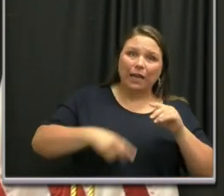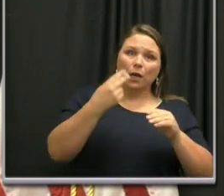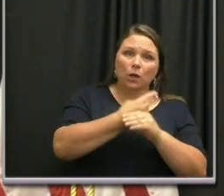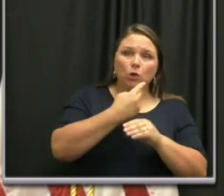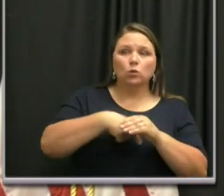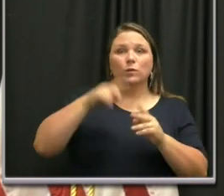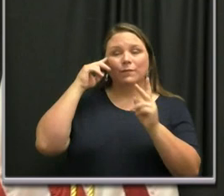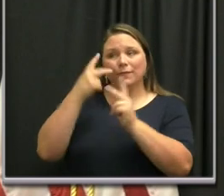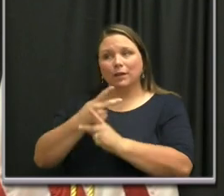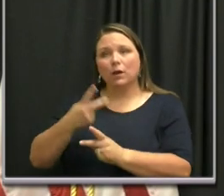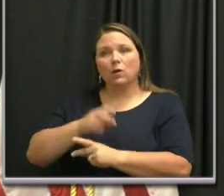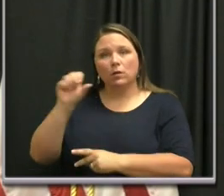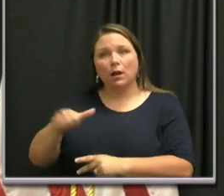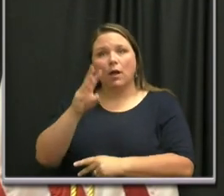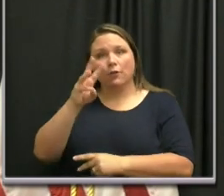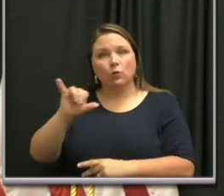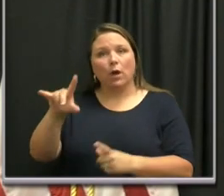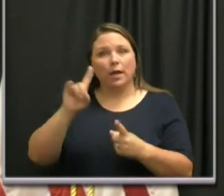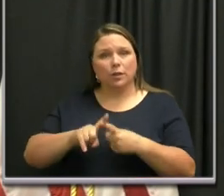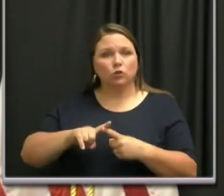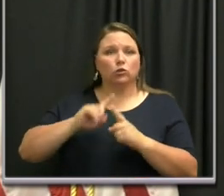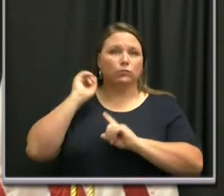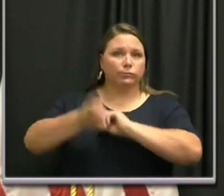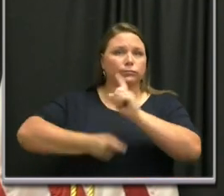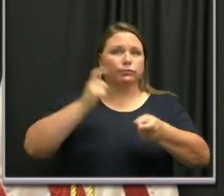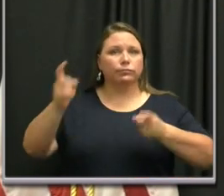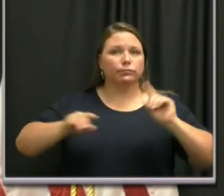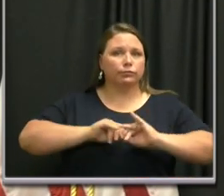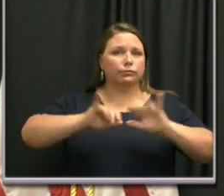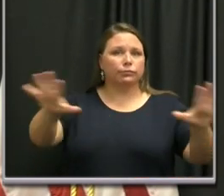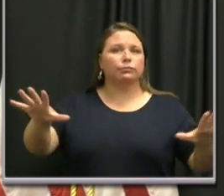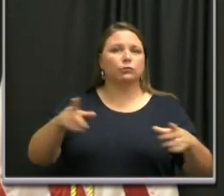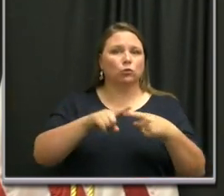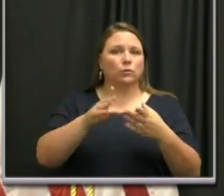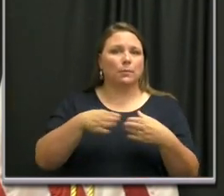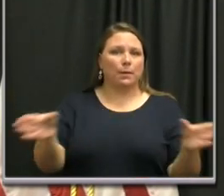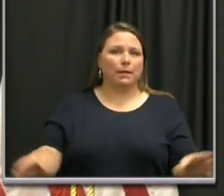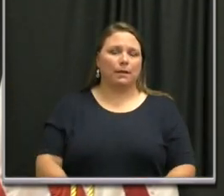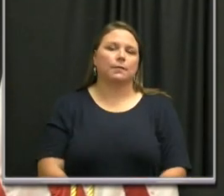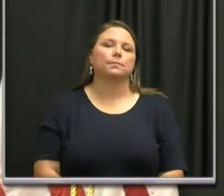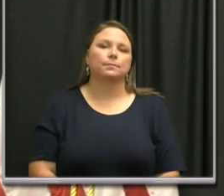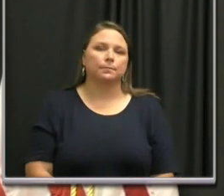that we find other ways to get masks out to the public. Thank you.